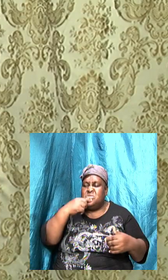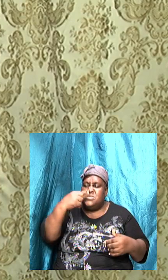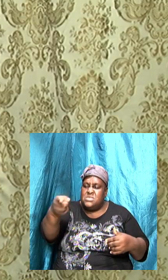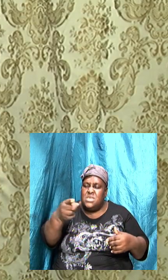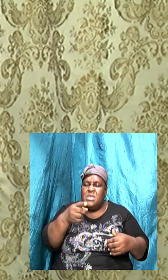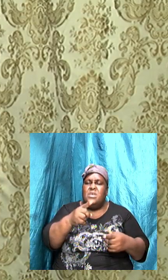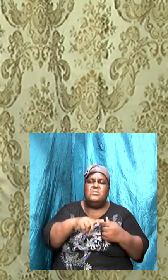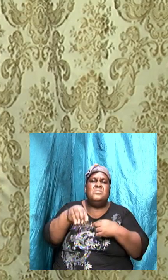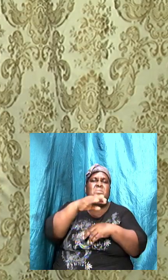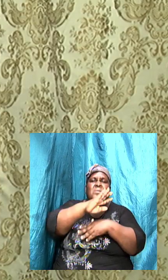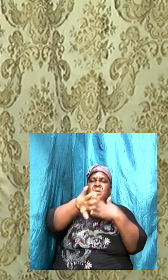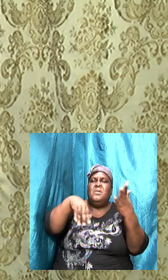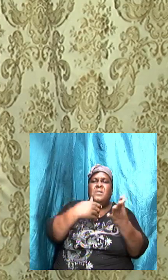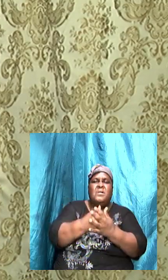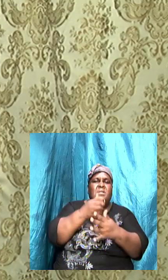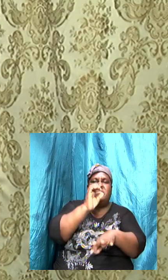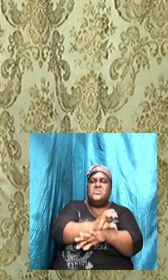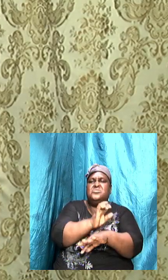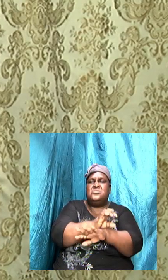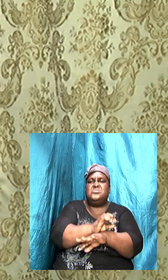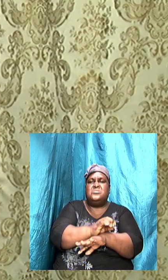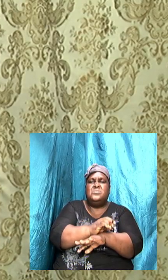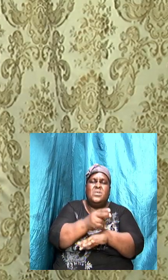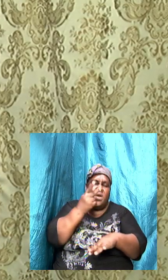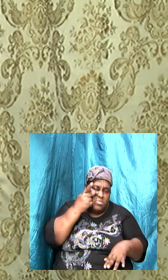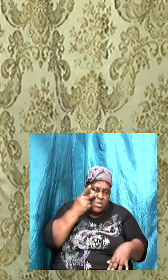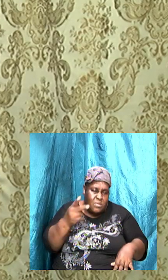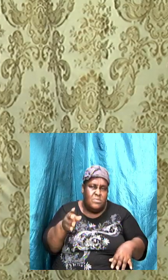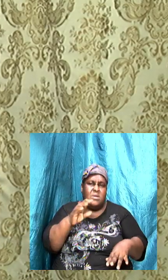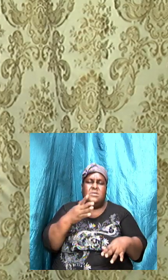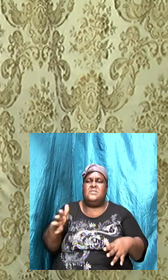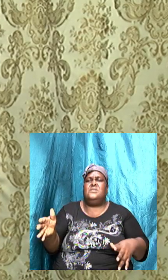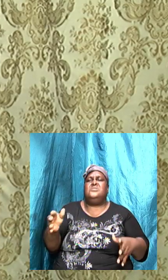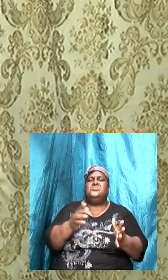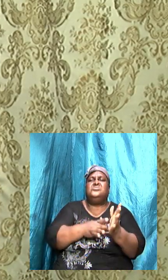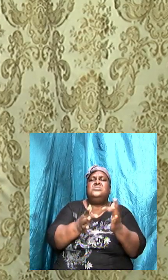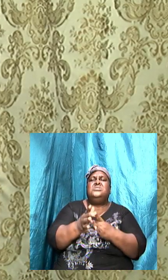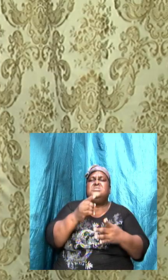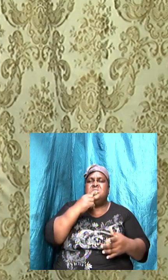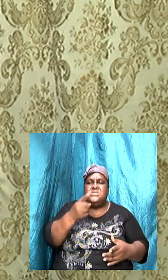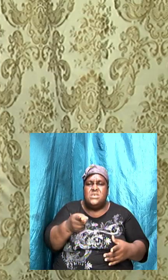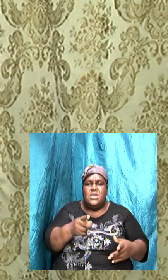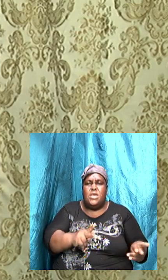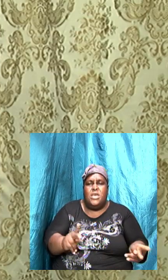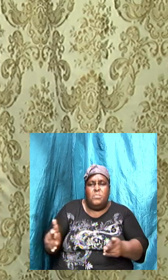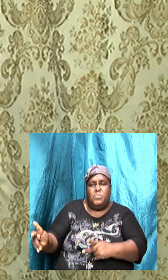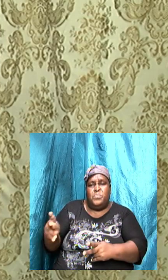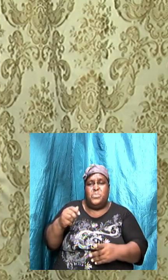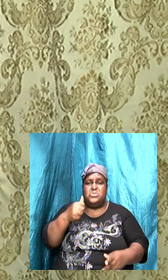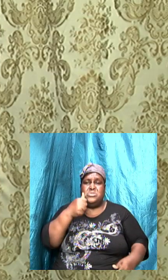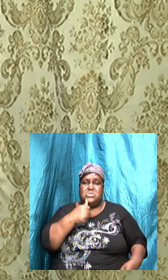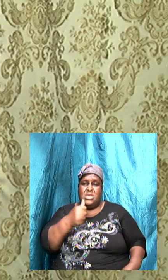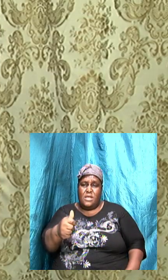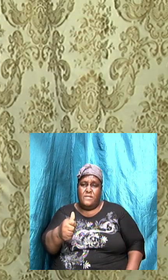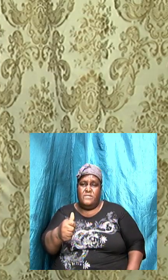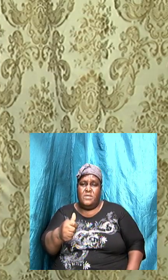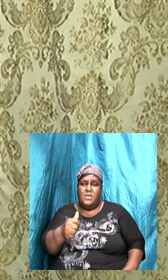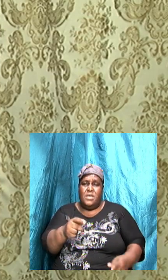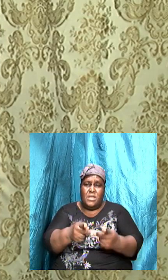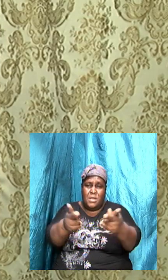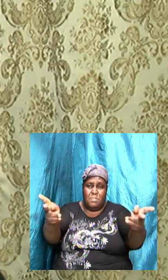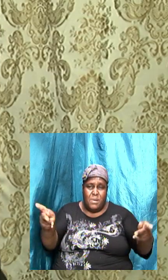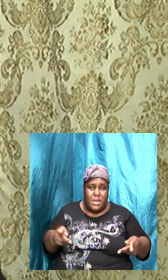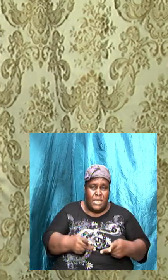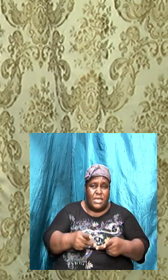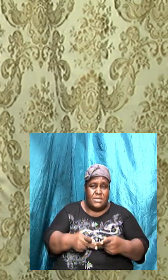And as we look at the things that Jesus said to them, we now put ourselves in a place to see if